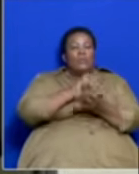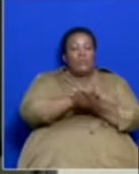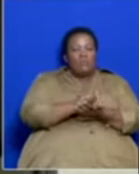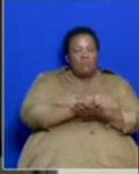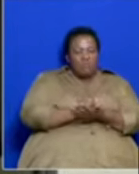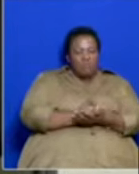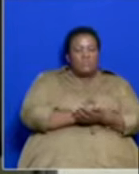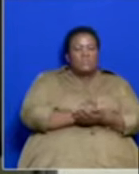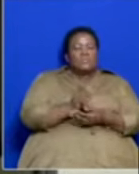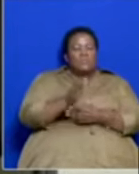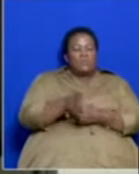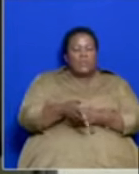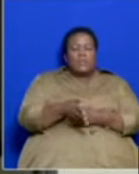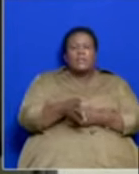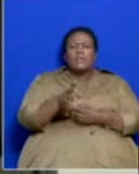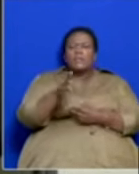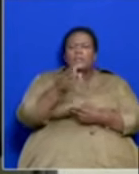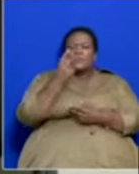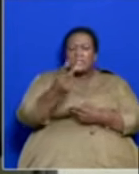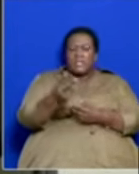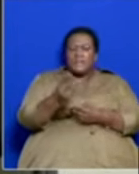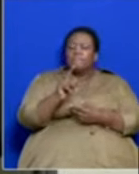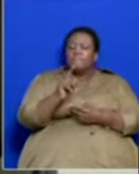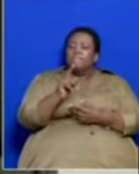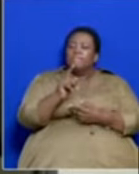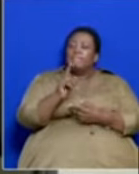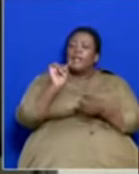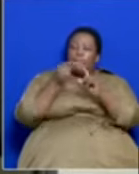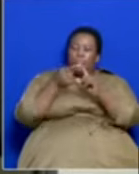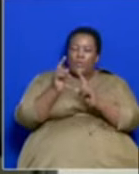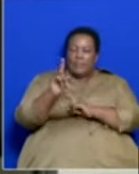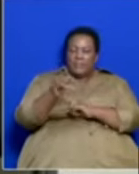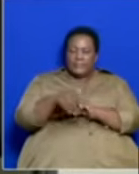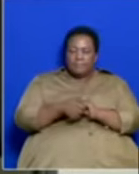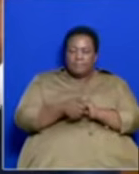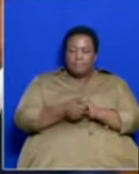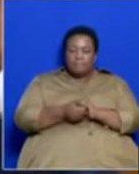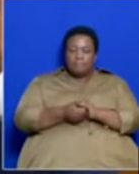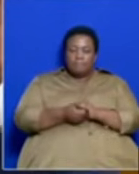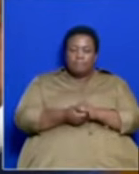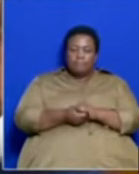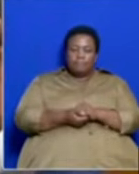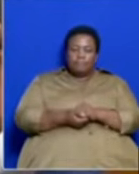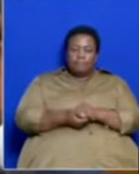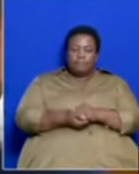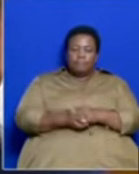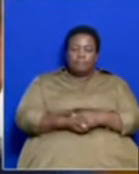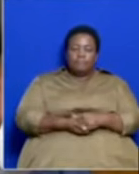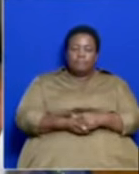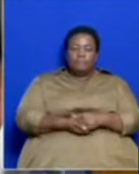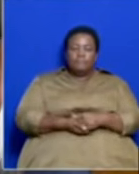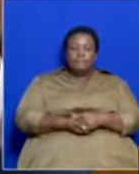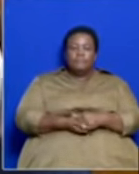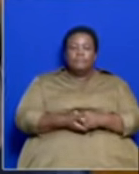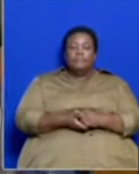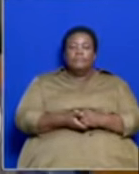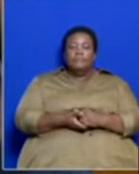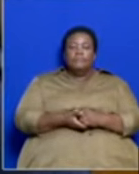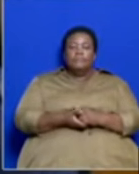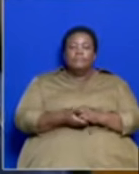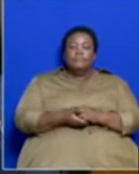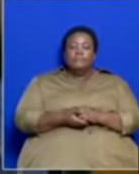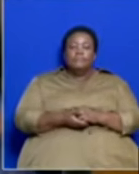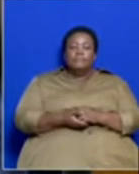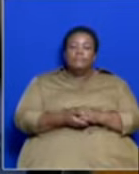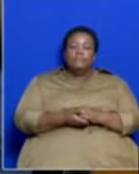the simple point is this: what may have to be proved for